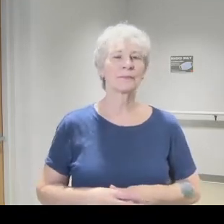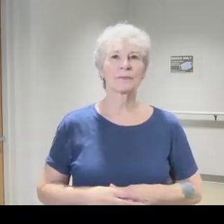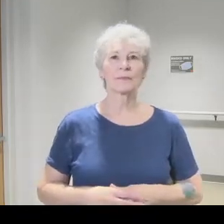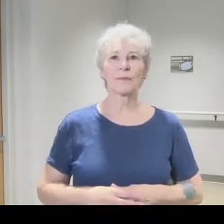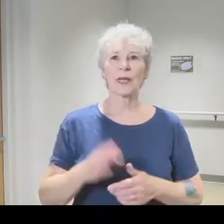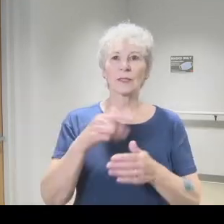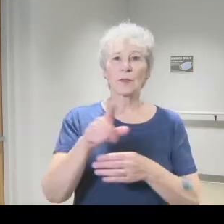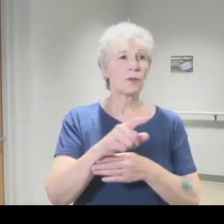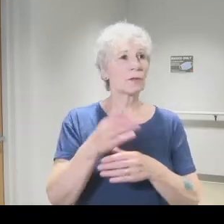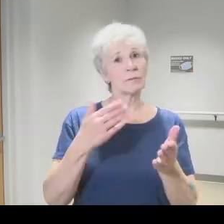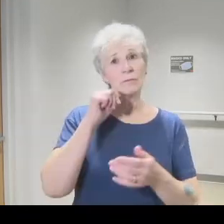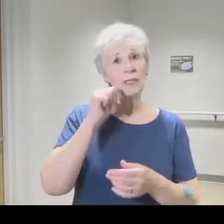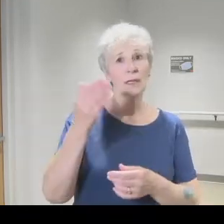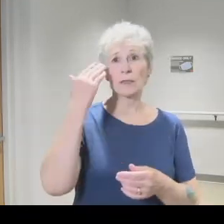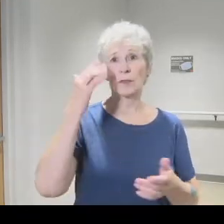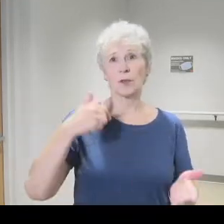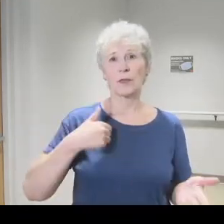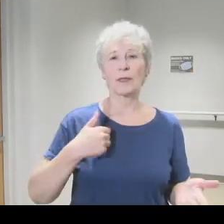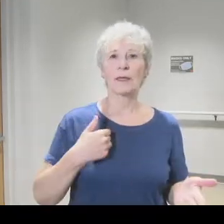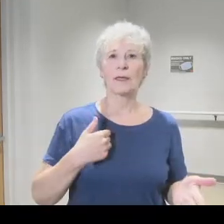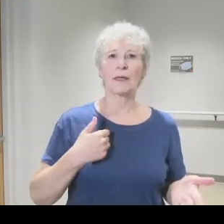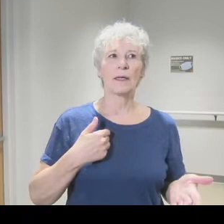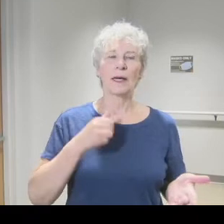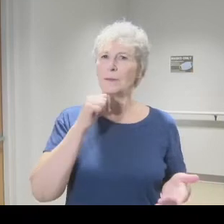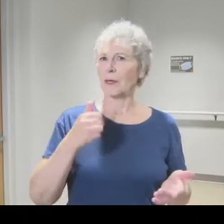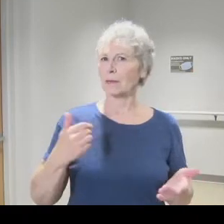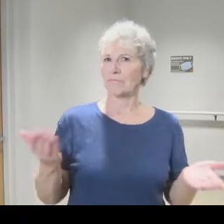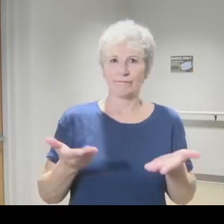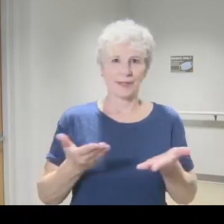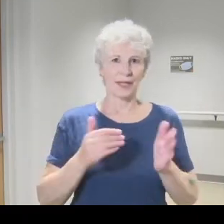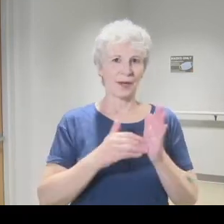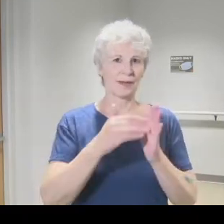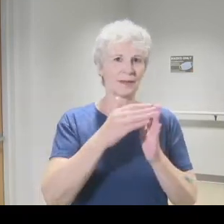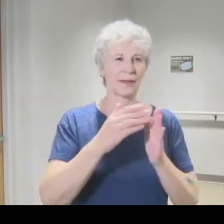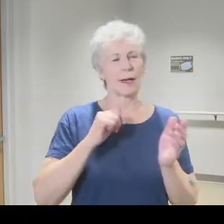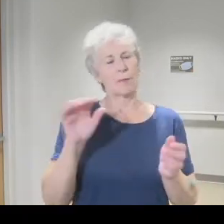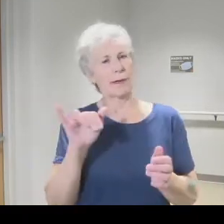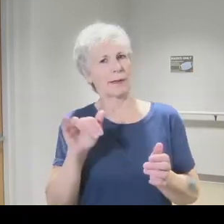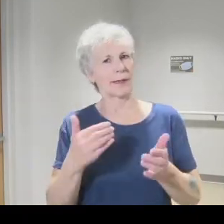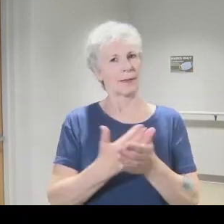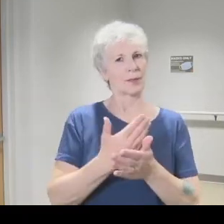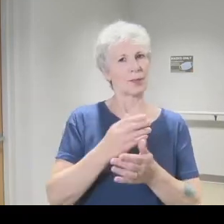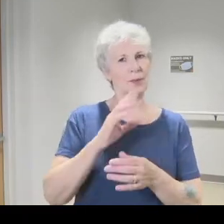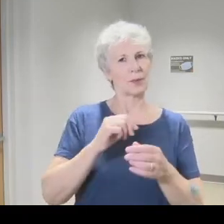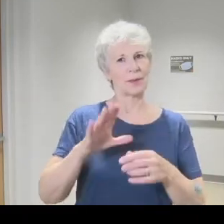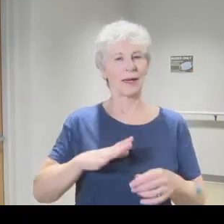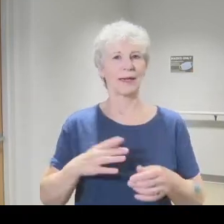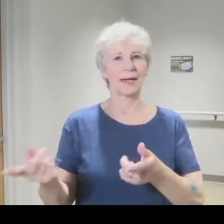Some of you might not know me. I'm not up here very often, and I'm kind of the new guy on the block. I came here in